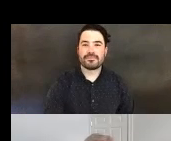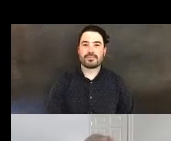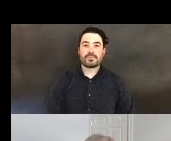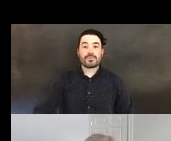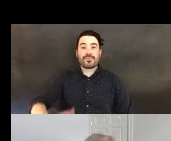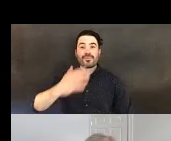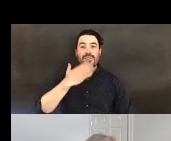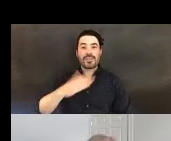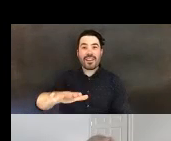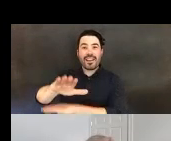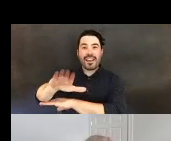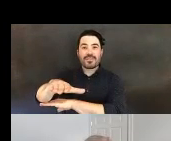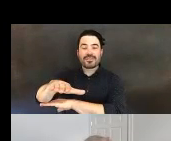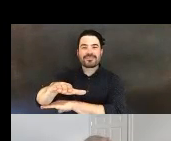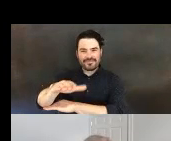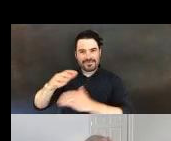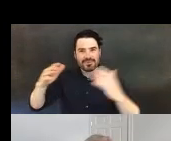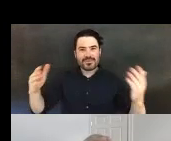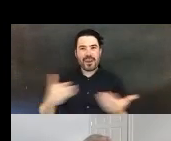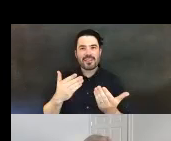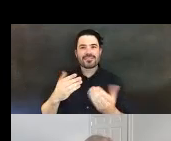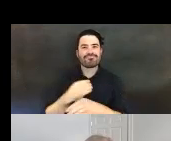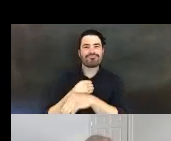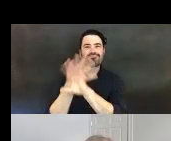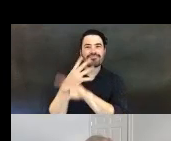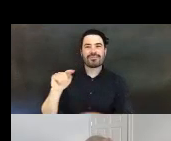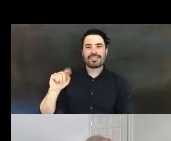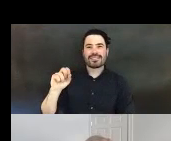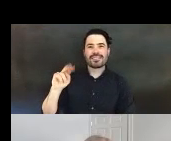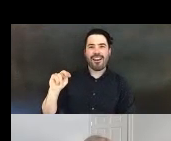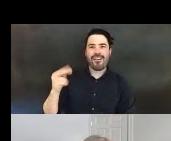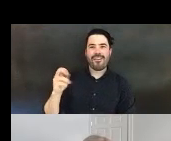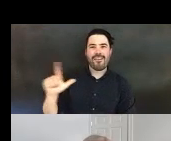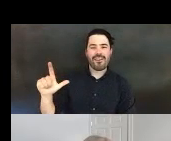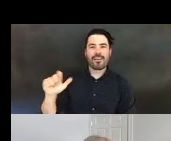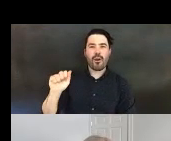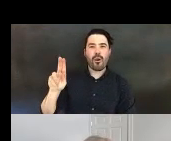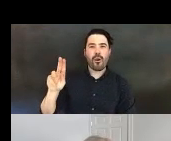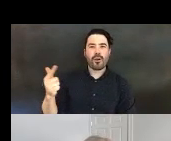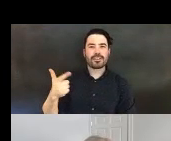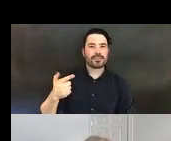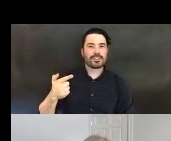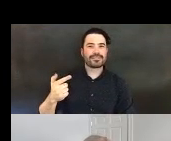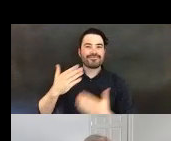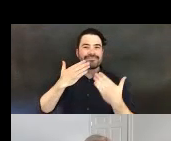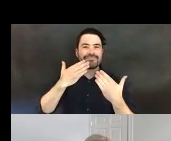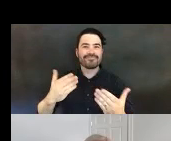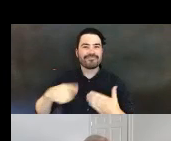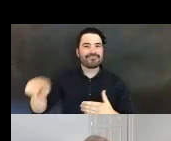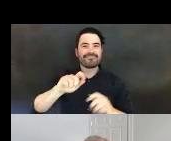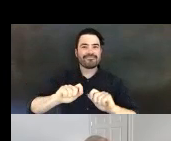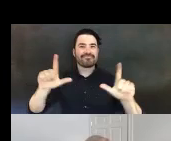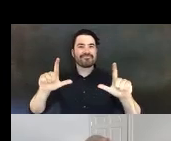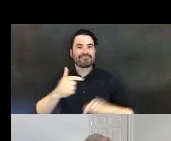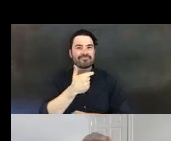Good afternoon, and welcome to the virtual town hall for August 21st. Thank you for joining us today. As